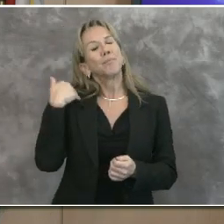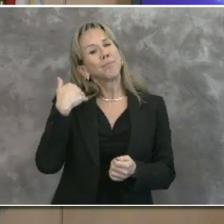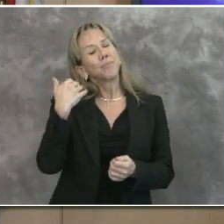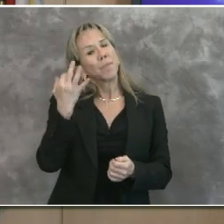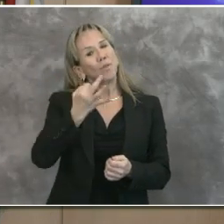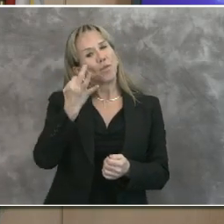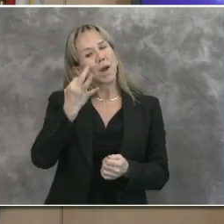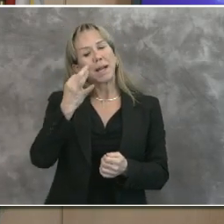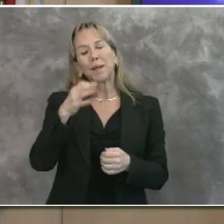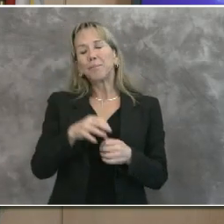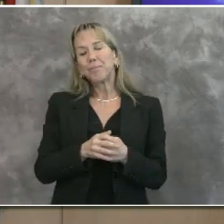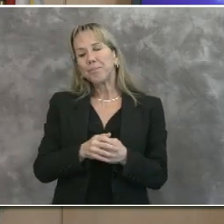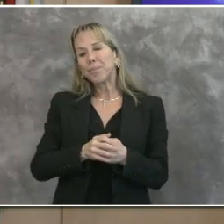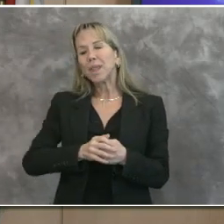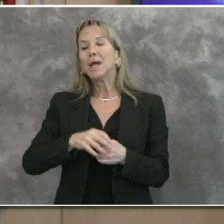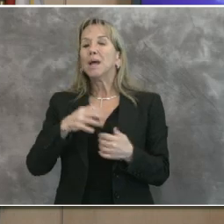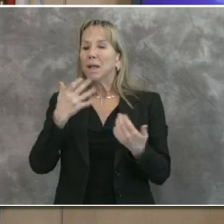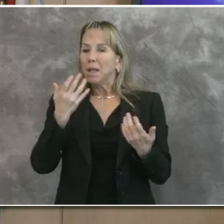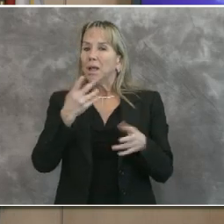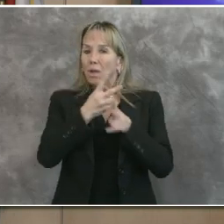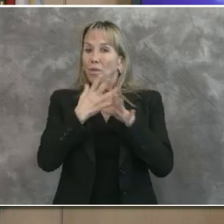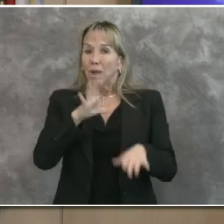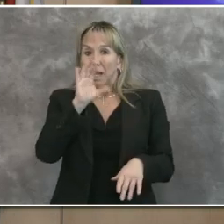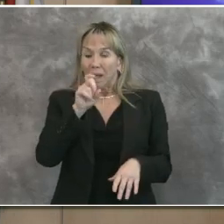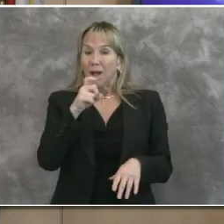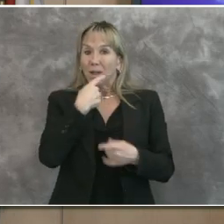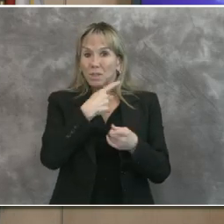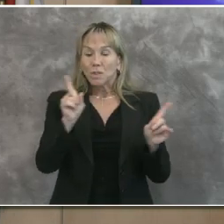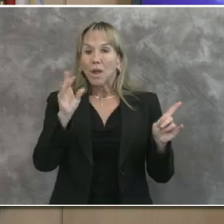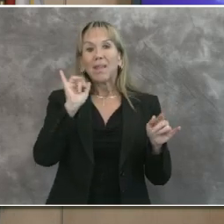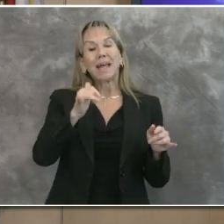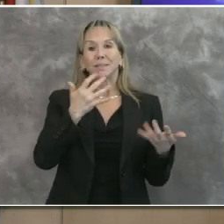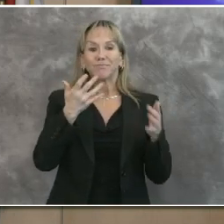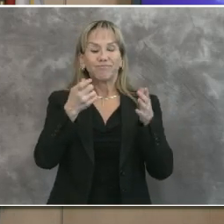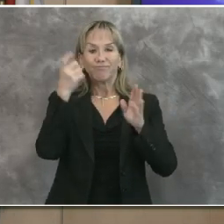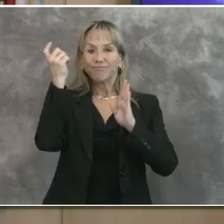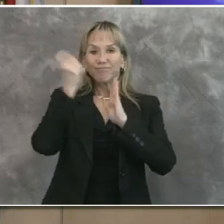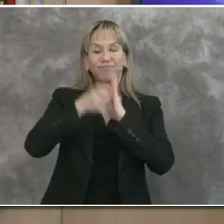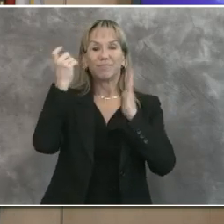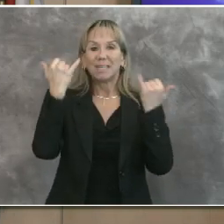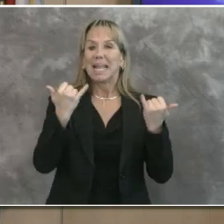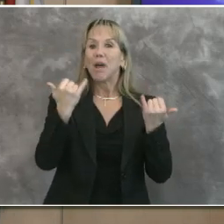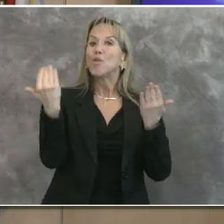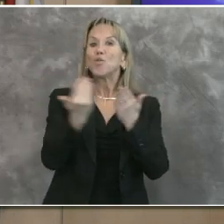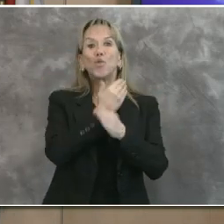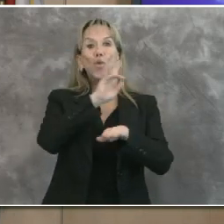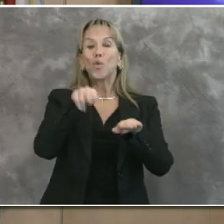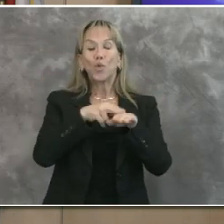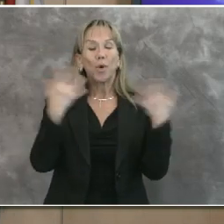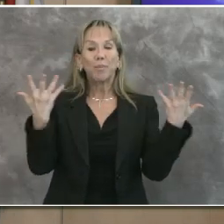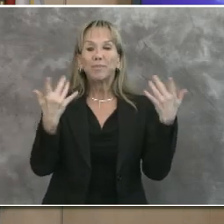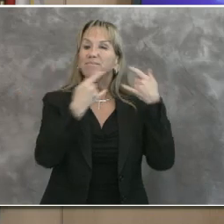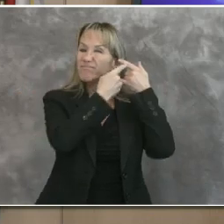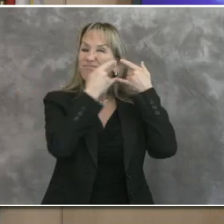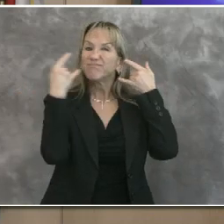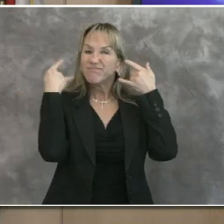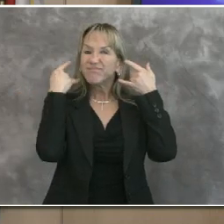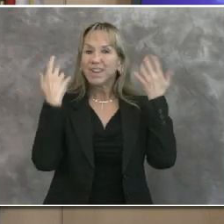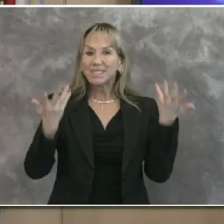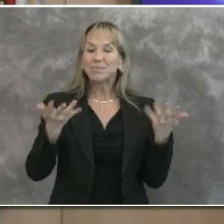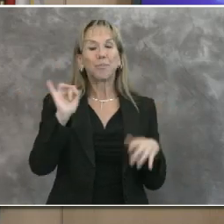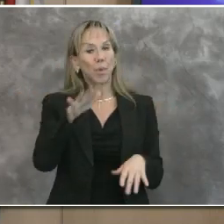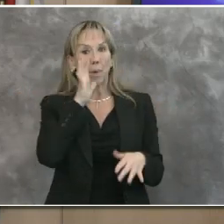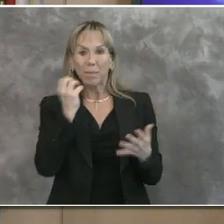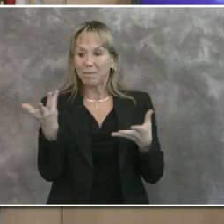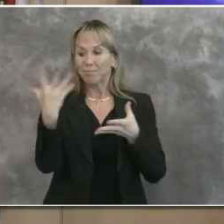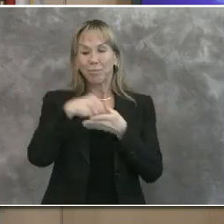announced mandatory face coverings, and this is another part of us as a region adapting to the new normal. We believe face coverings are going to